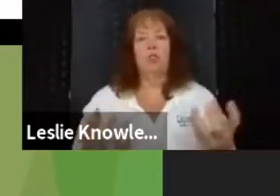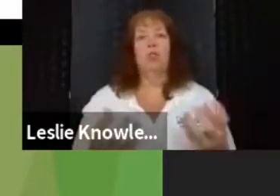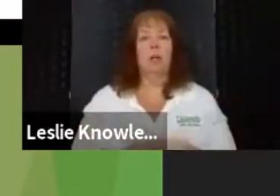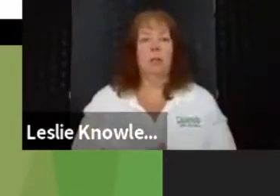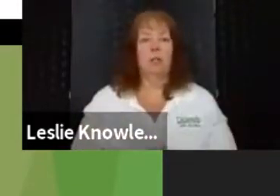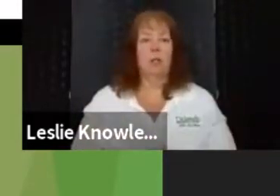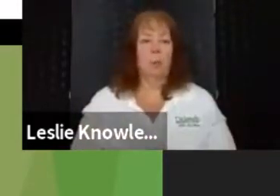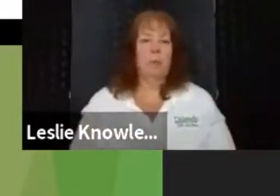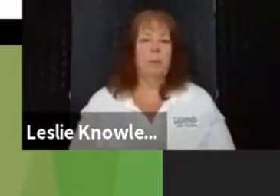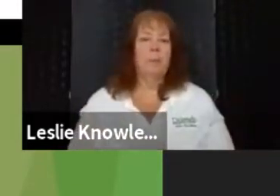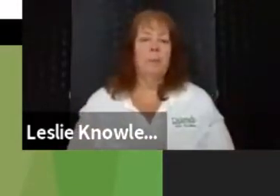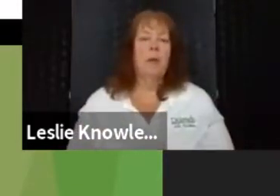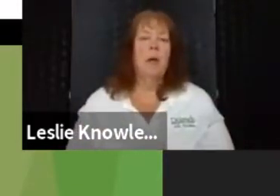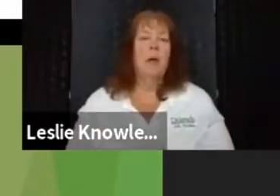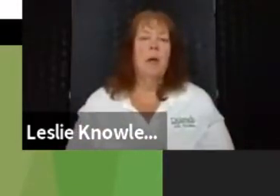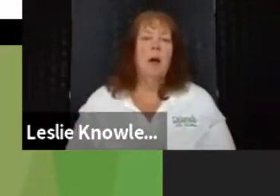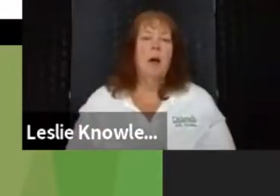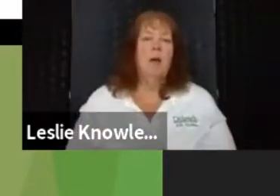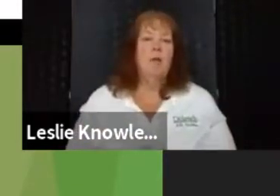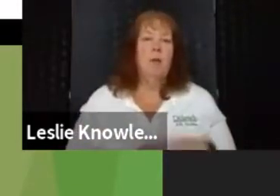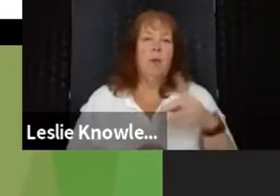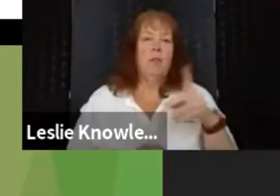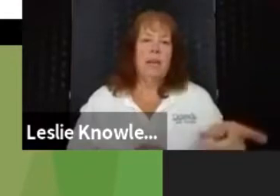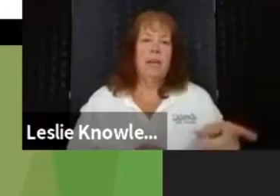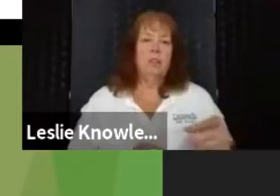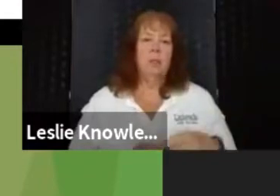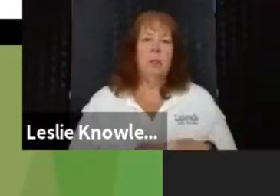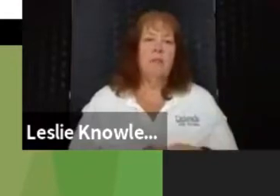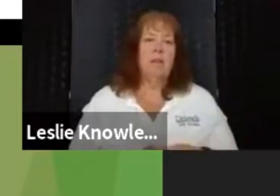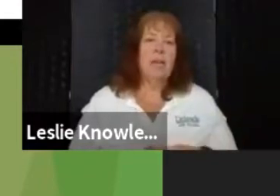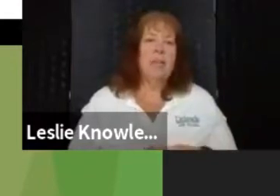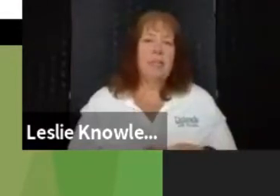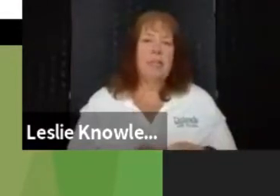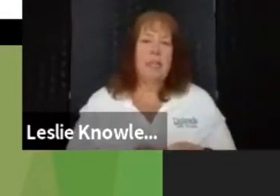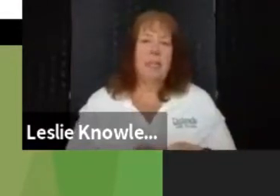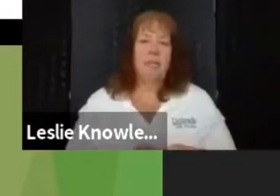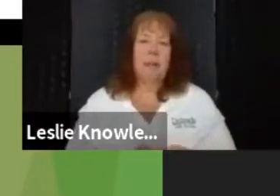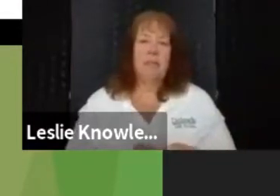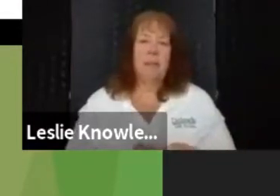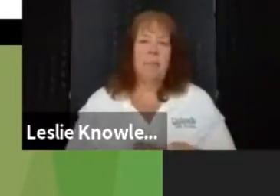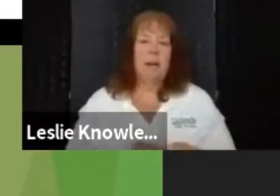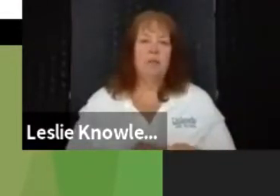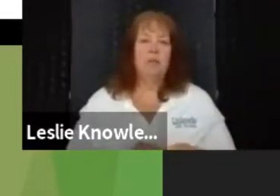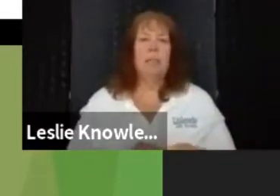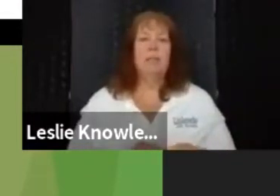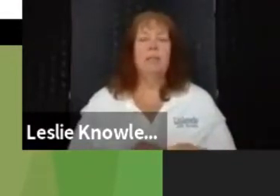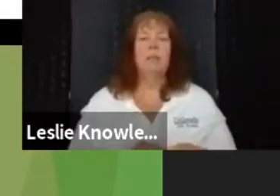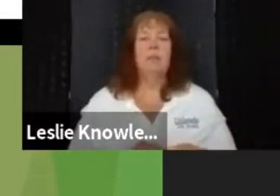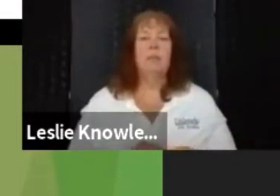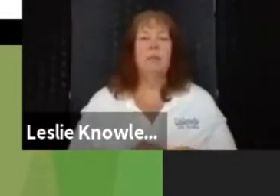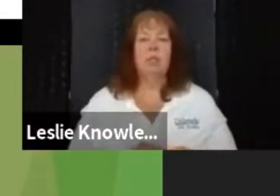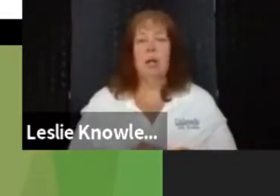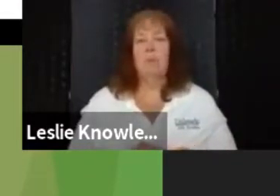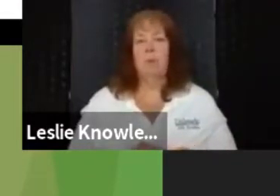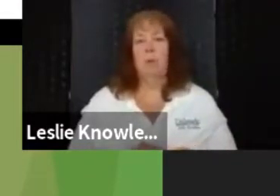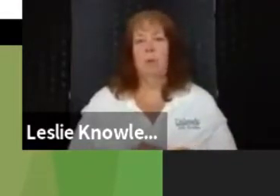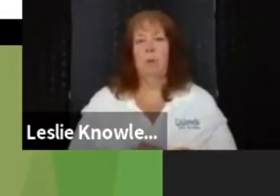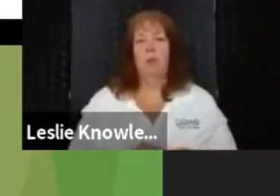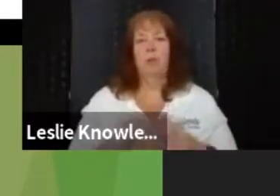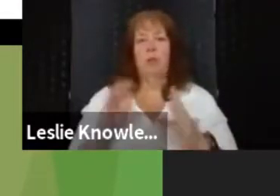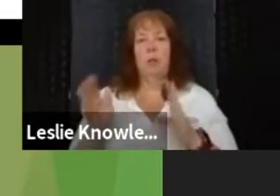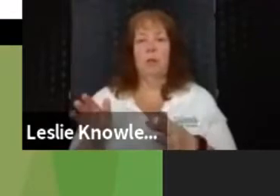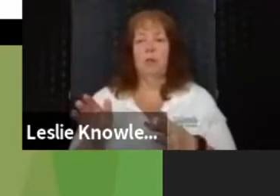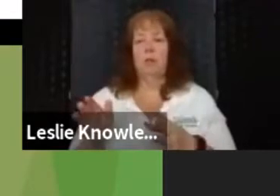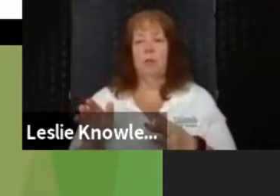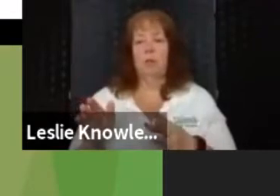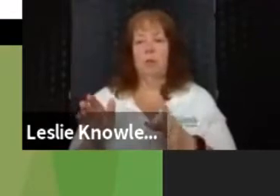actually start interpreting. For the test, we have a 90 to 95 cent pass rate first time through.